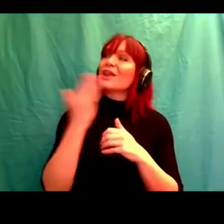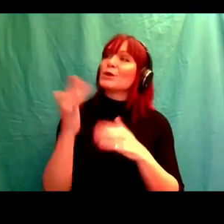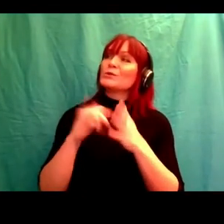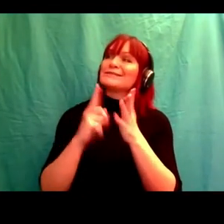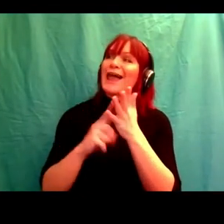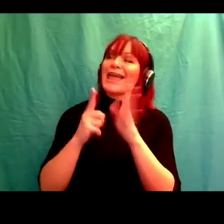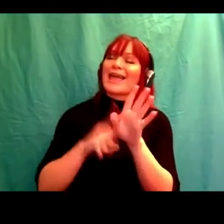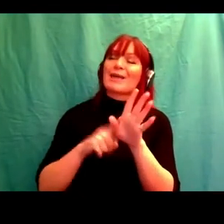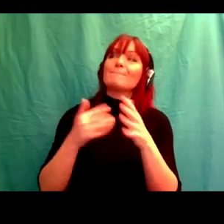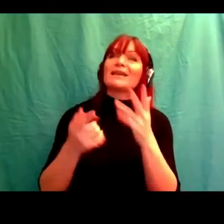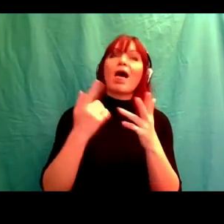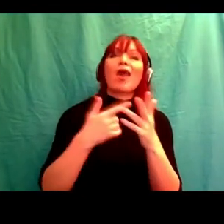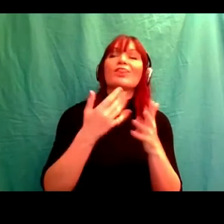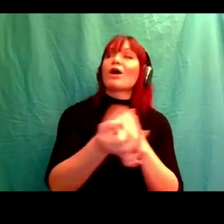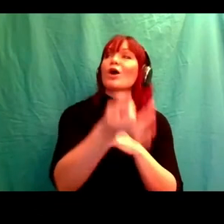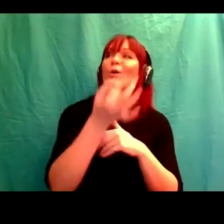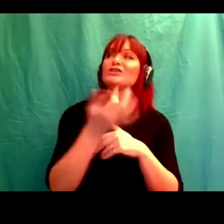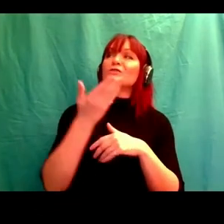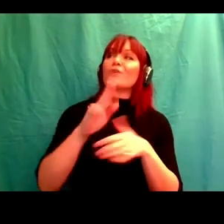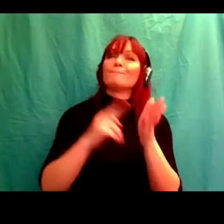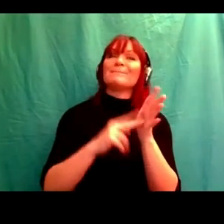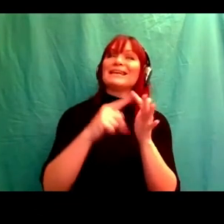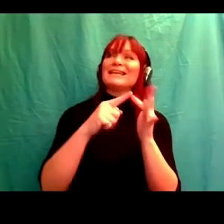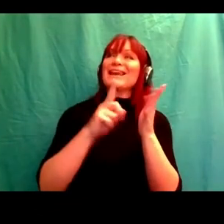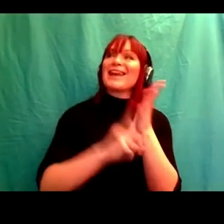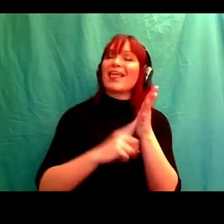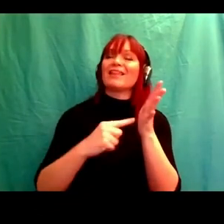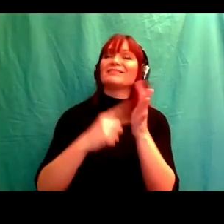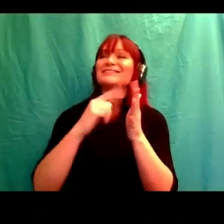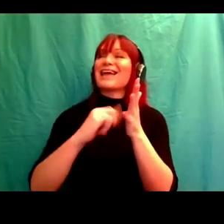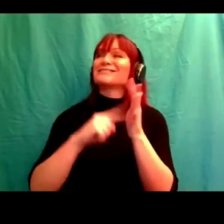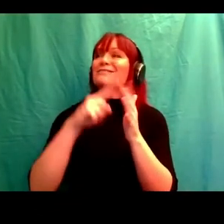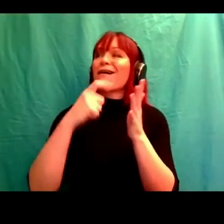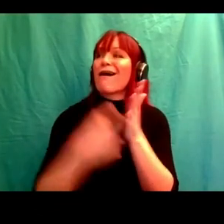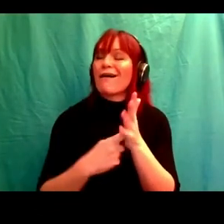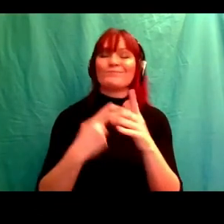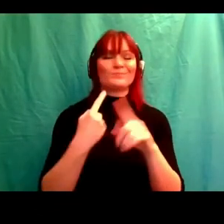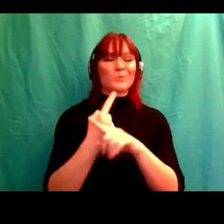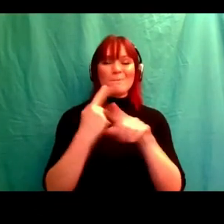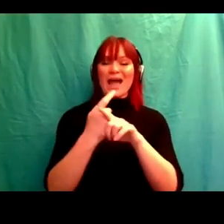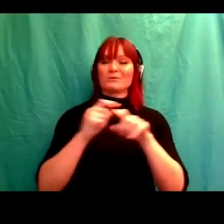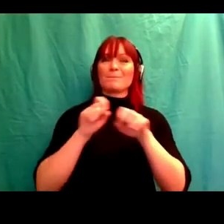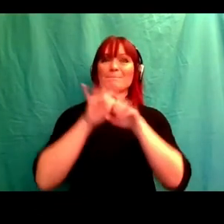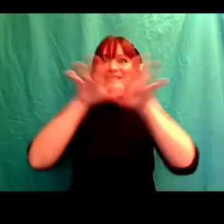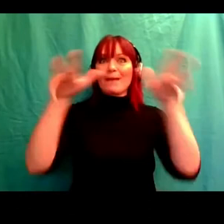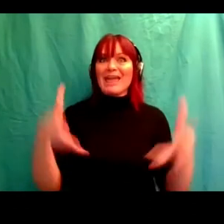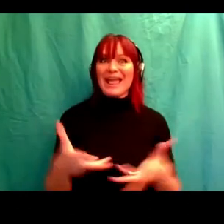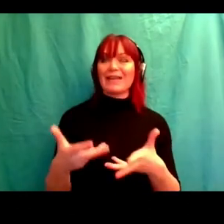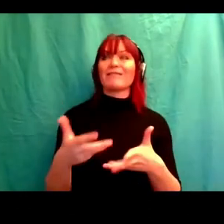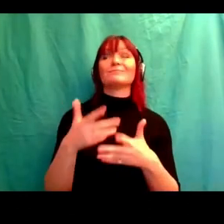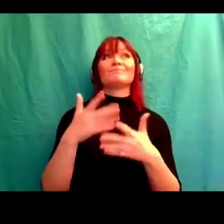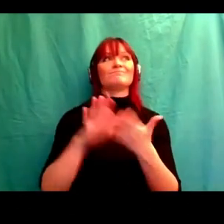from Neil Tester, who's sort of pointed out how the pandemic has opened the NHS's eyes to the power of working